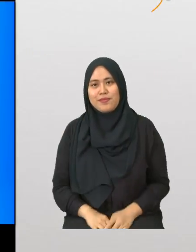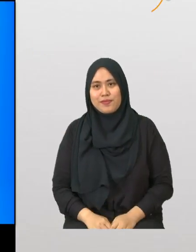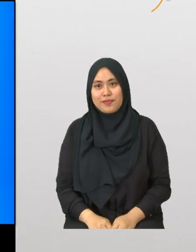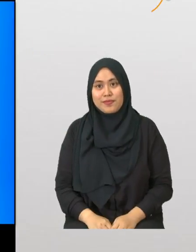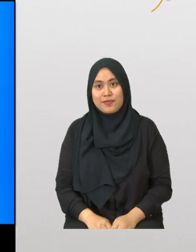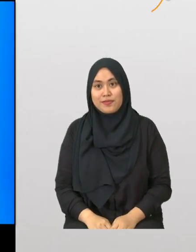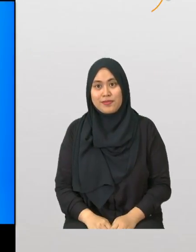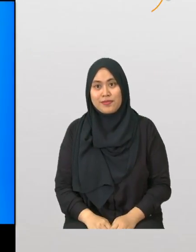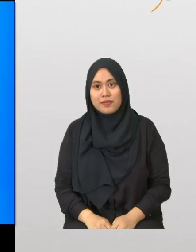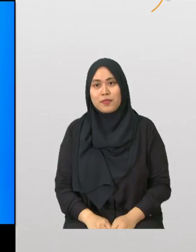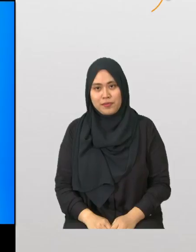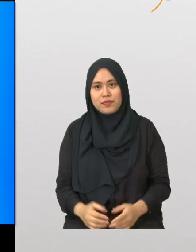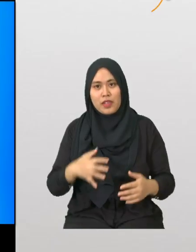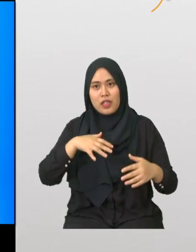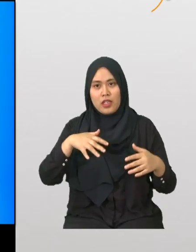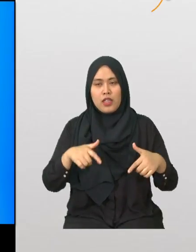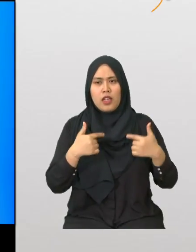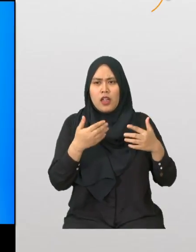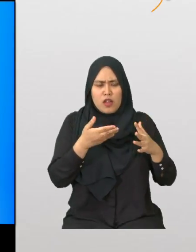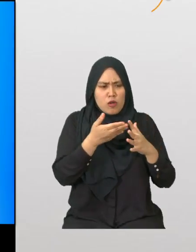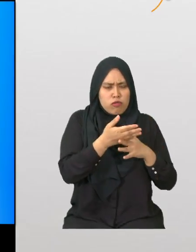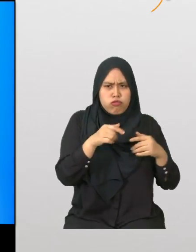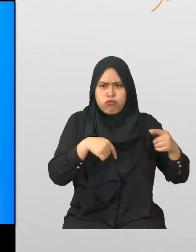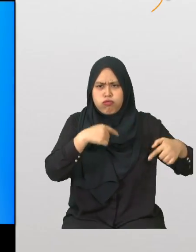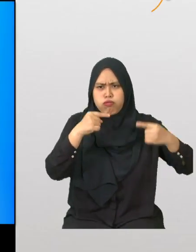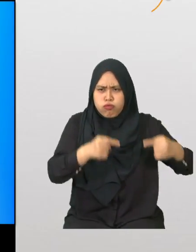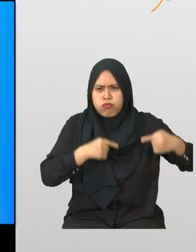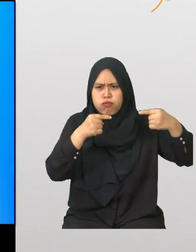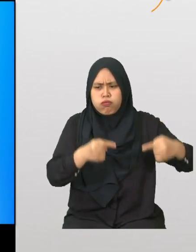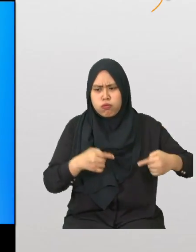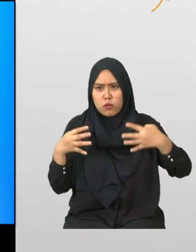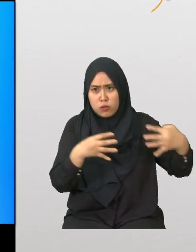Having lived through the battles and upheavals of the Merdeka struggle